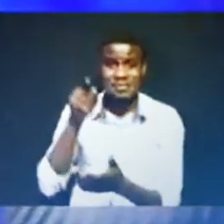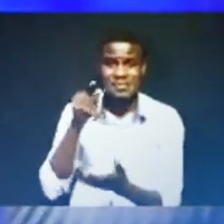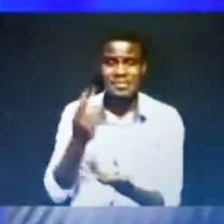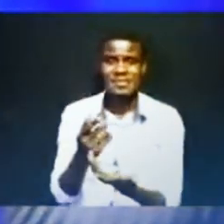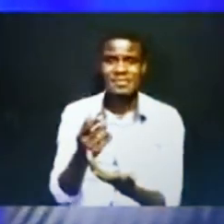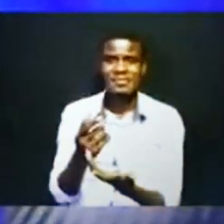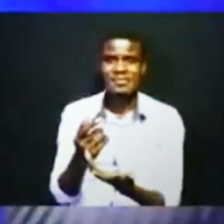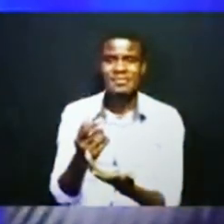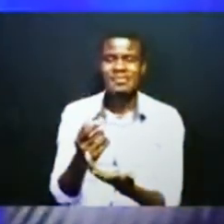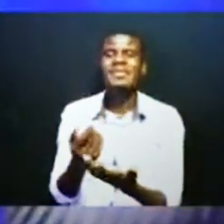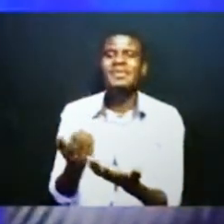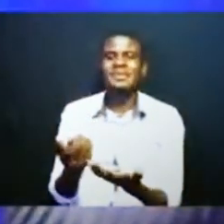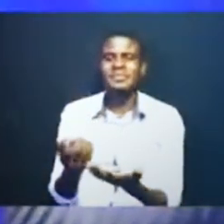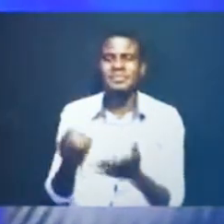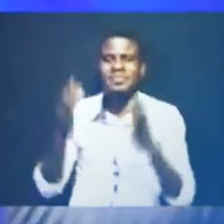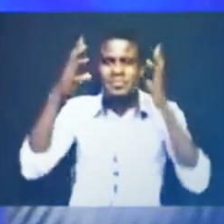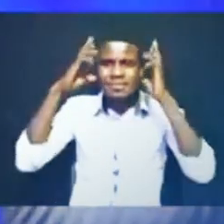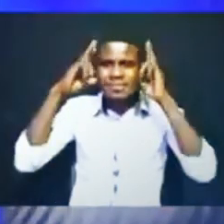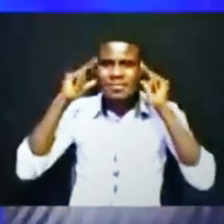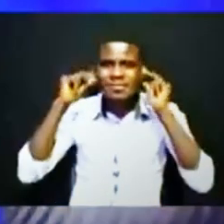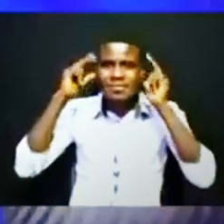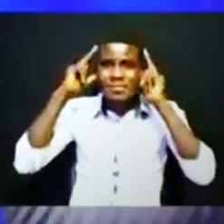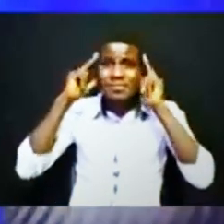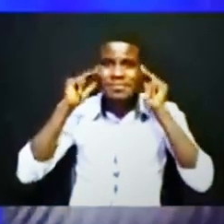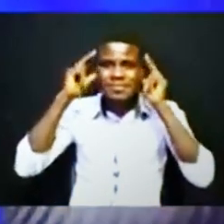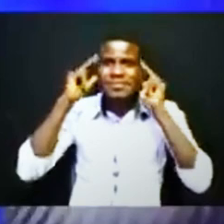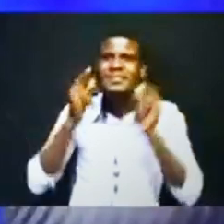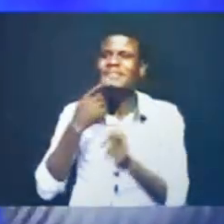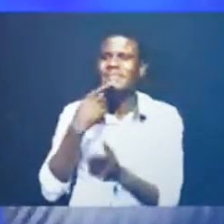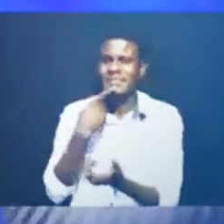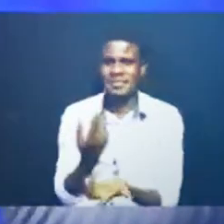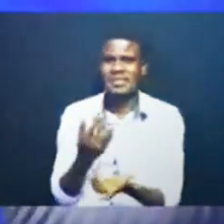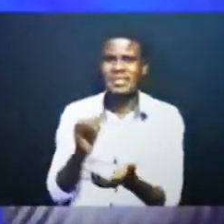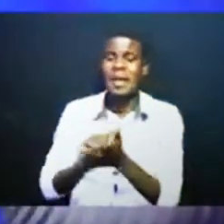laws that God gave the Israelites, eye for eye,